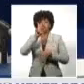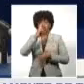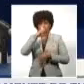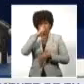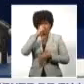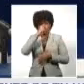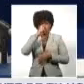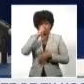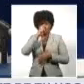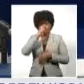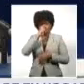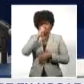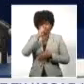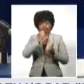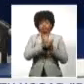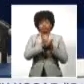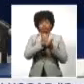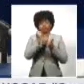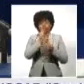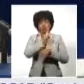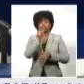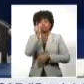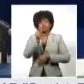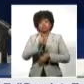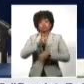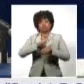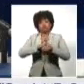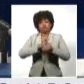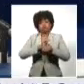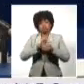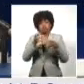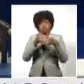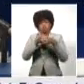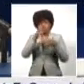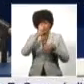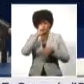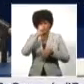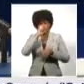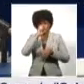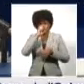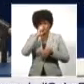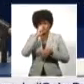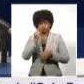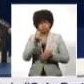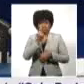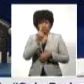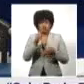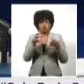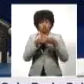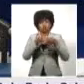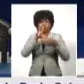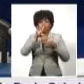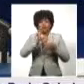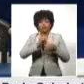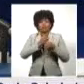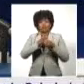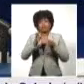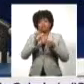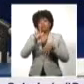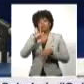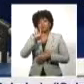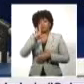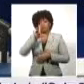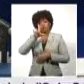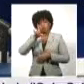were the ones from 20 to 39 years of age, with 11 cases, and above all, the group from